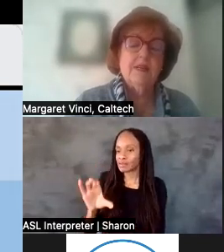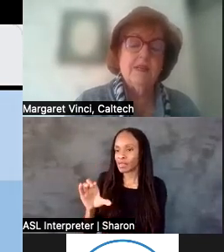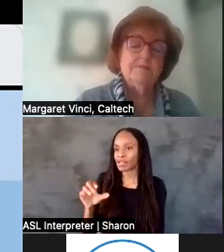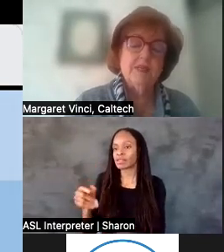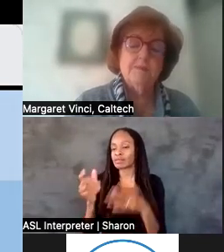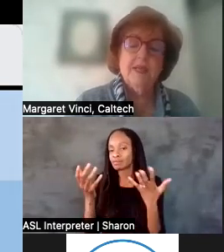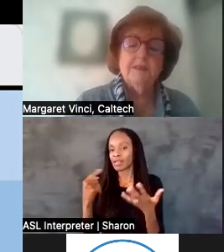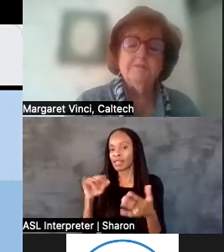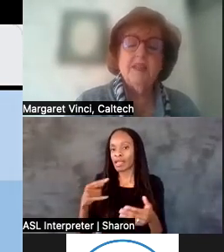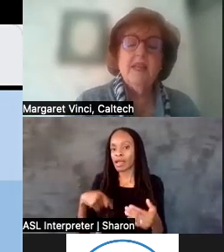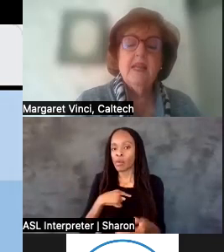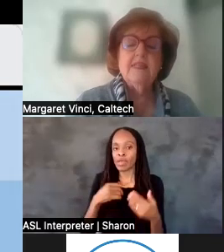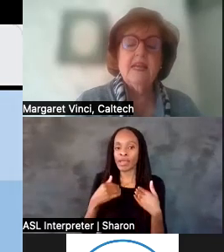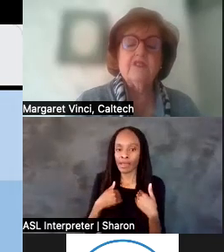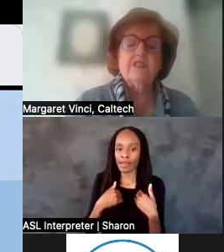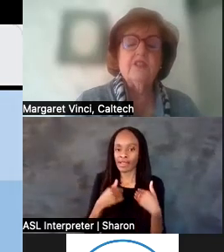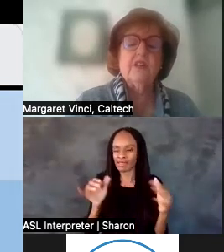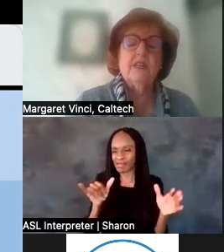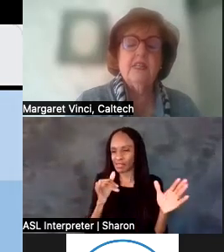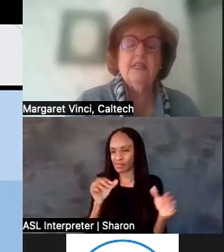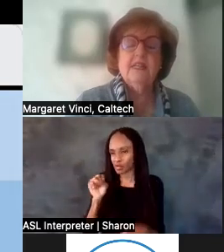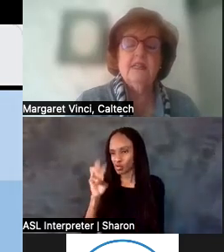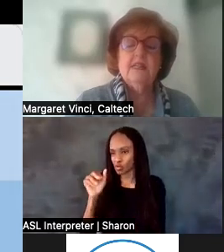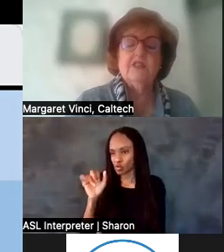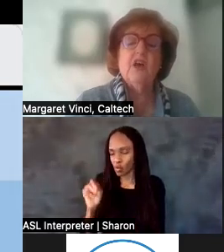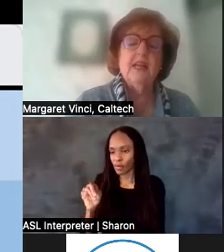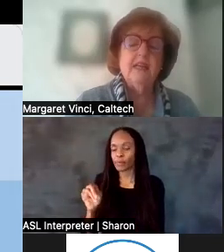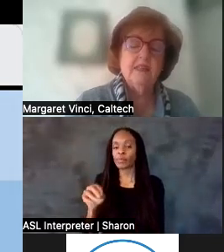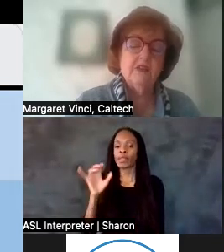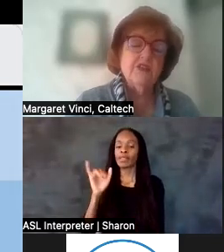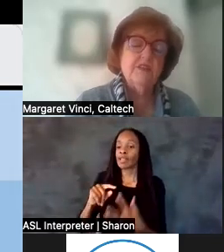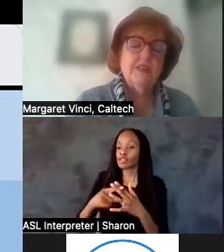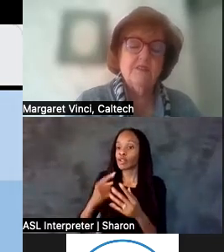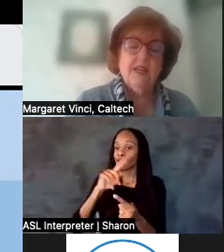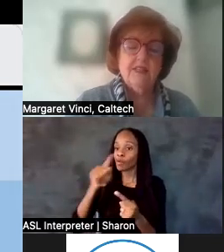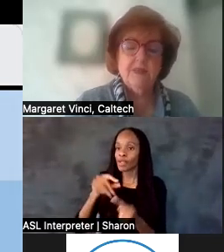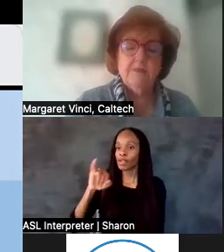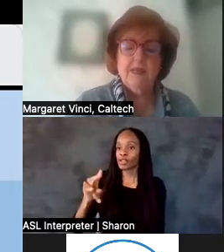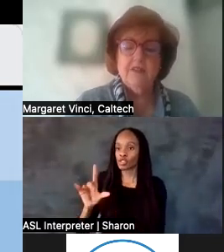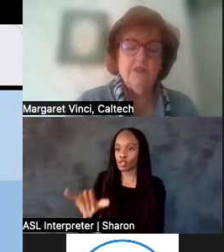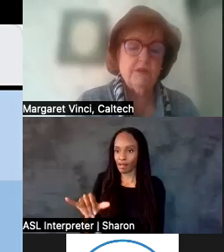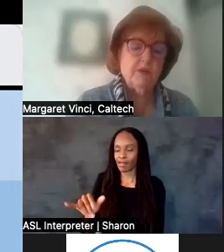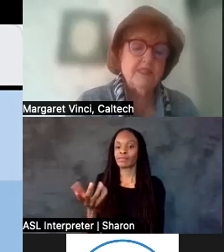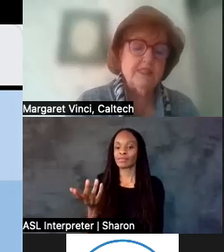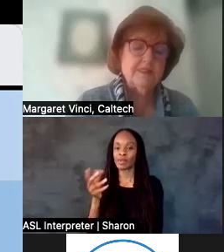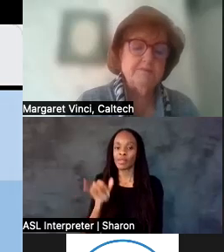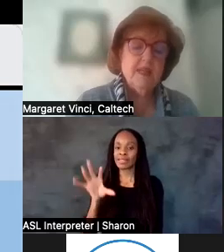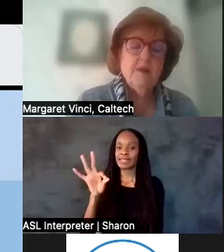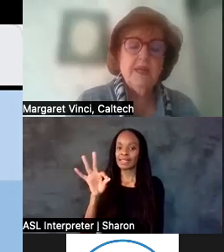Lake Isabella, and this actually started in July. The largest event of that has been a magnitude